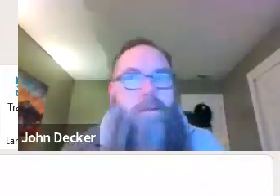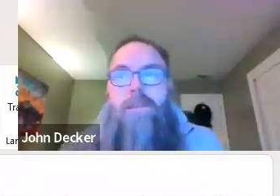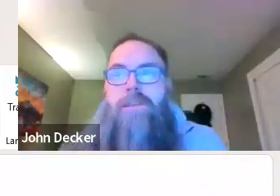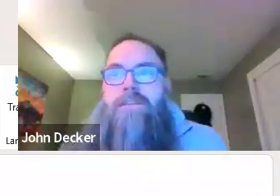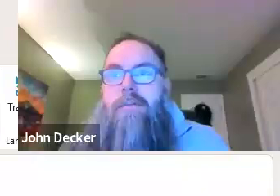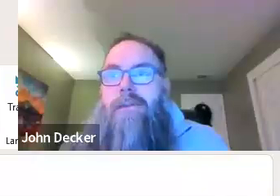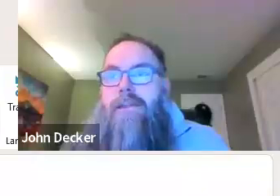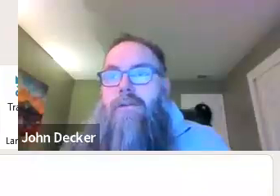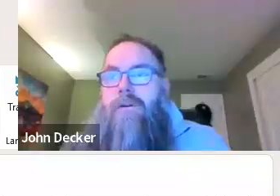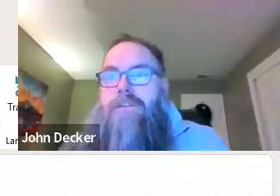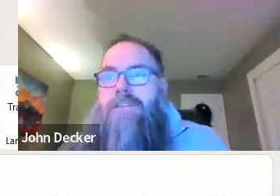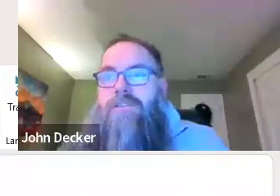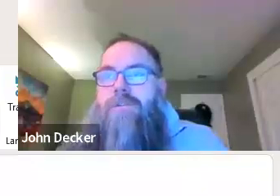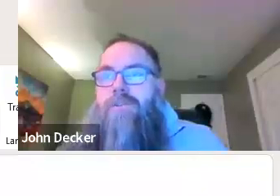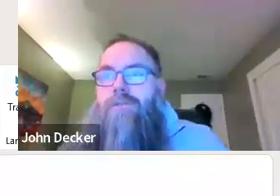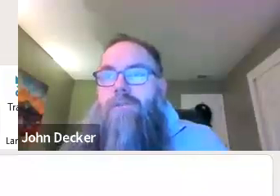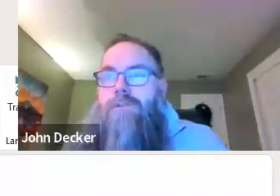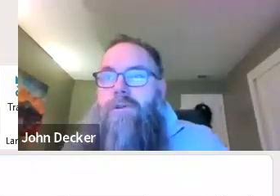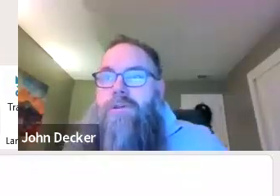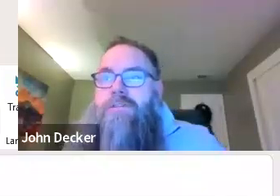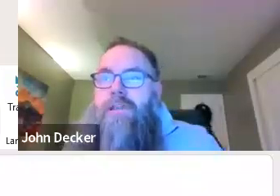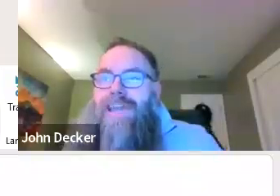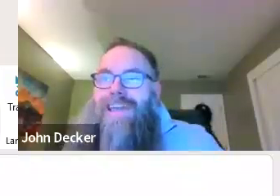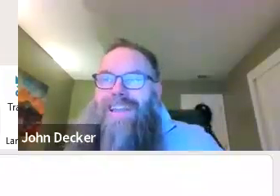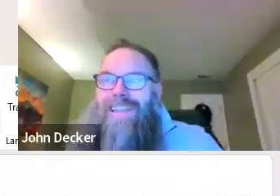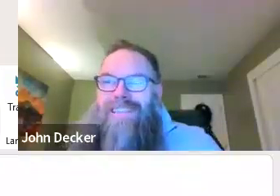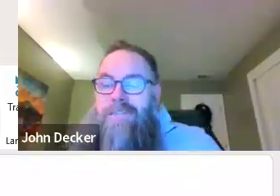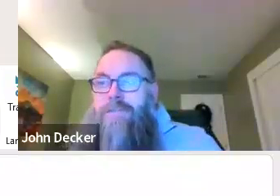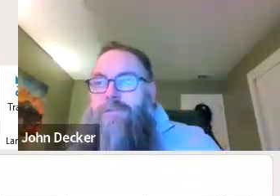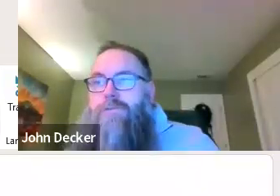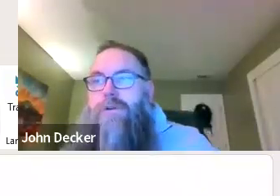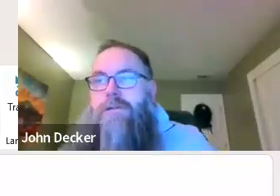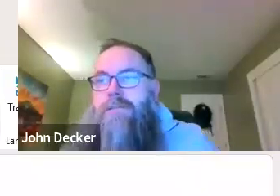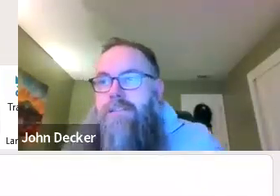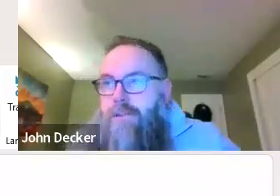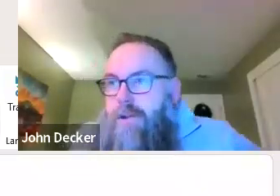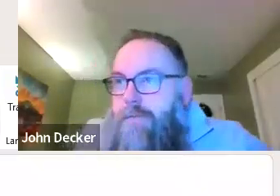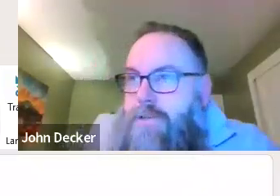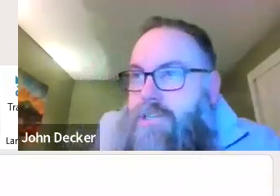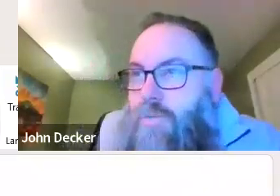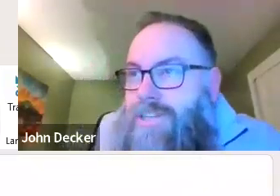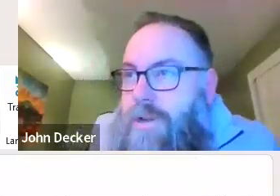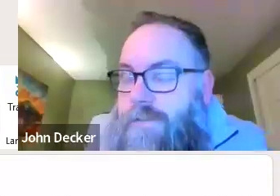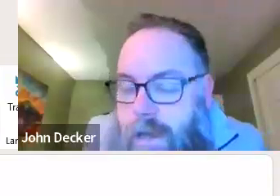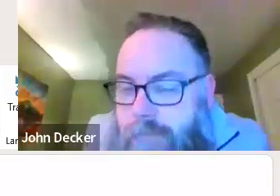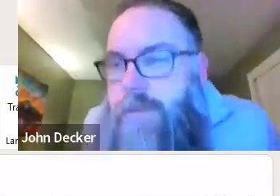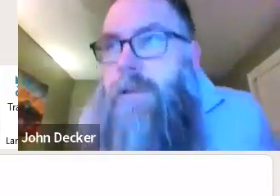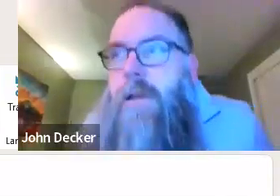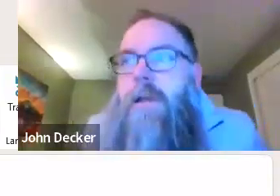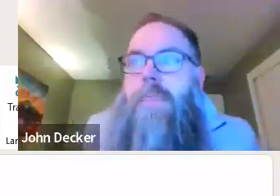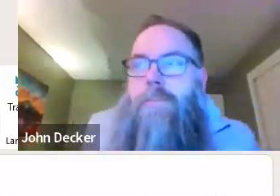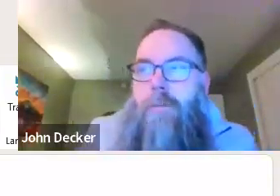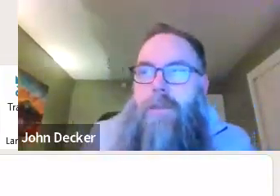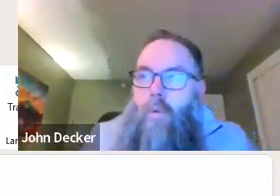group. This billing will continue until further notice and at least through December 31st,